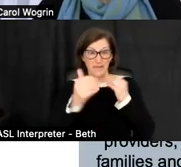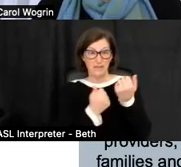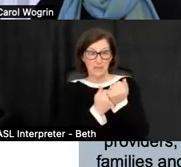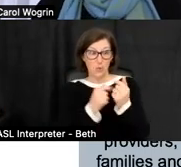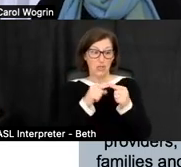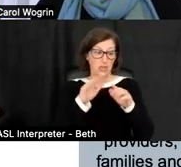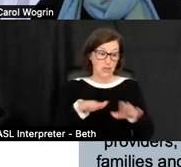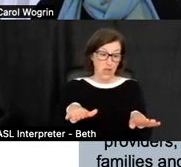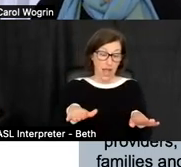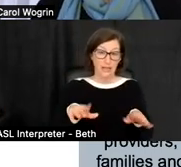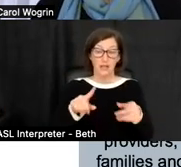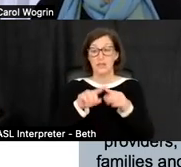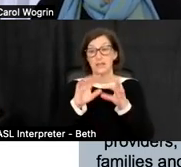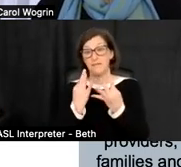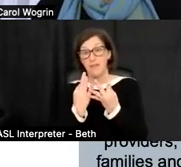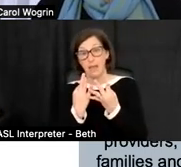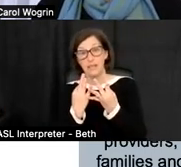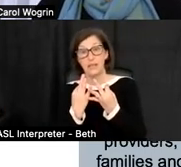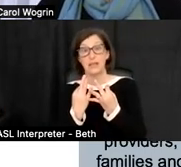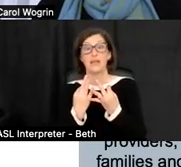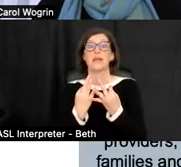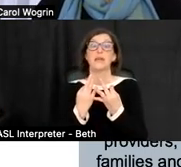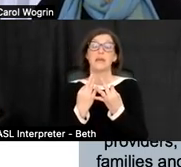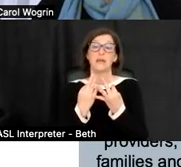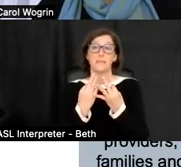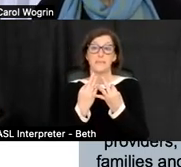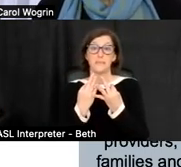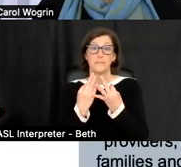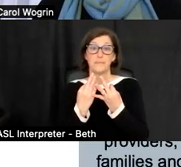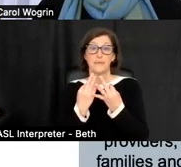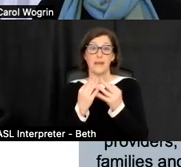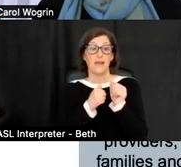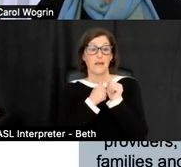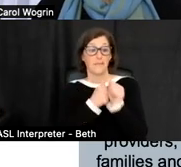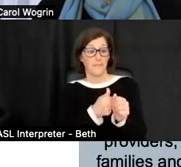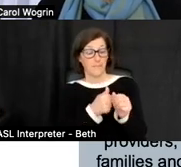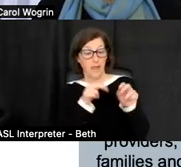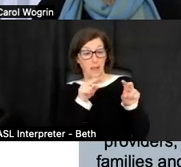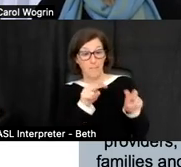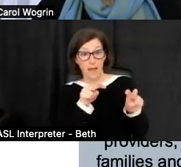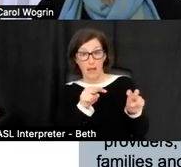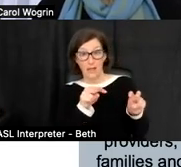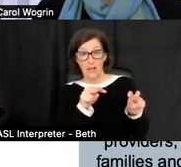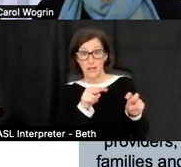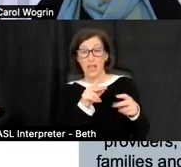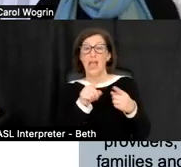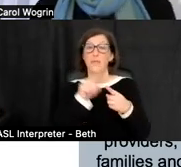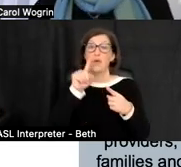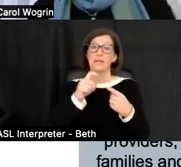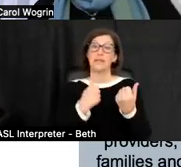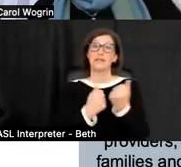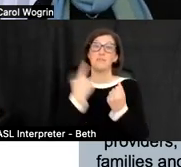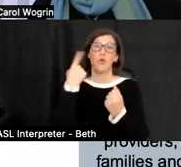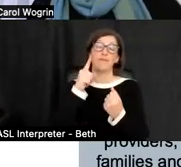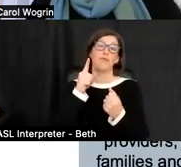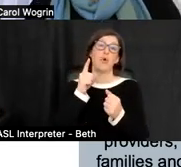family, the ARV monitor, adherence monitoring, and when needed, support for